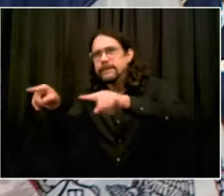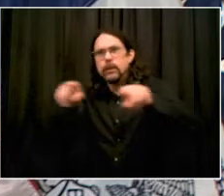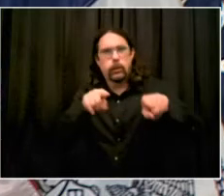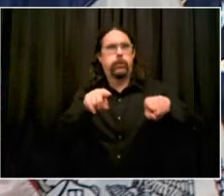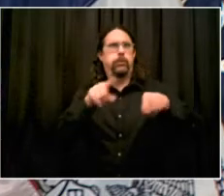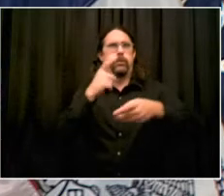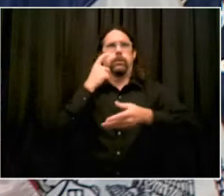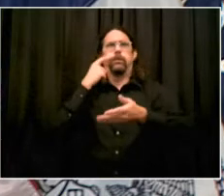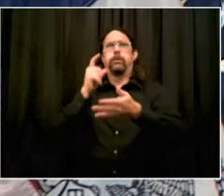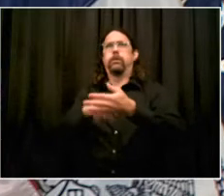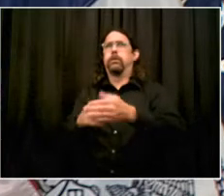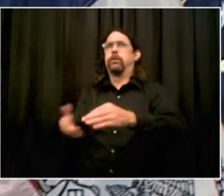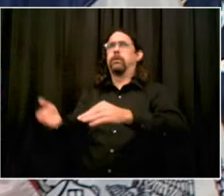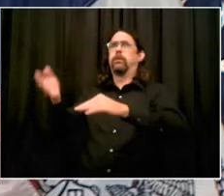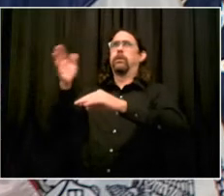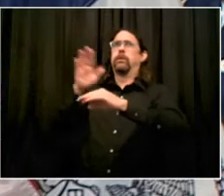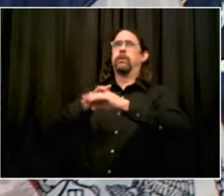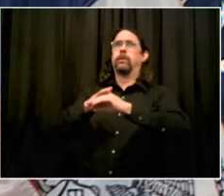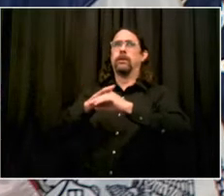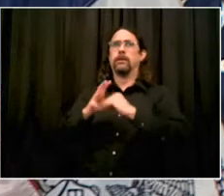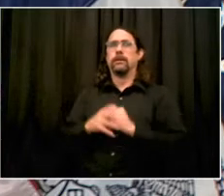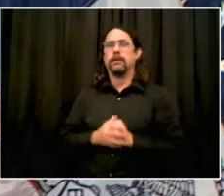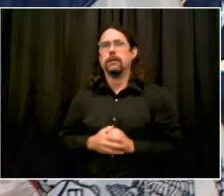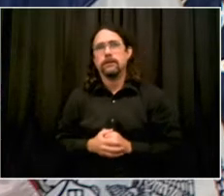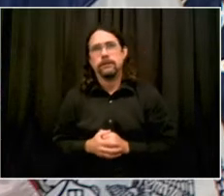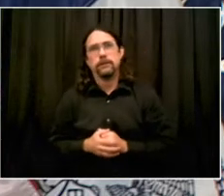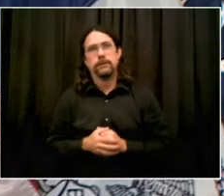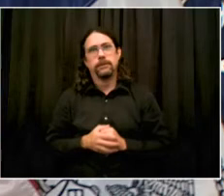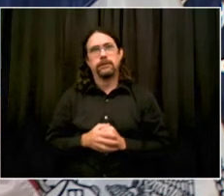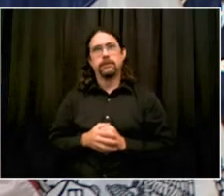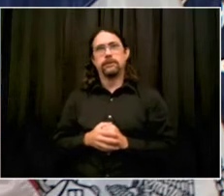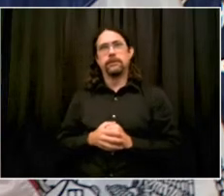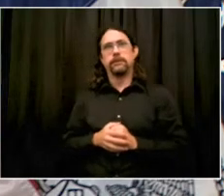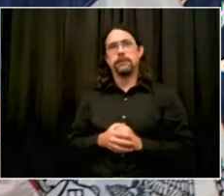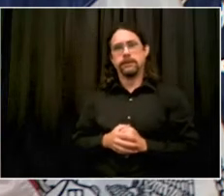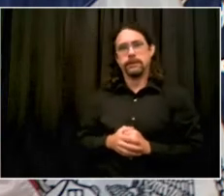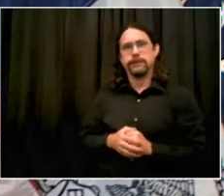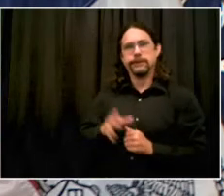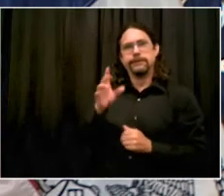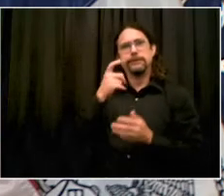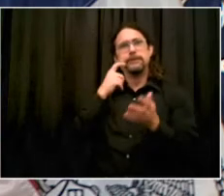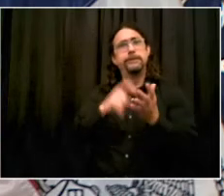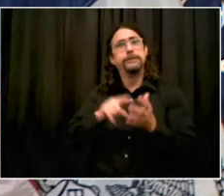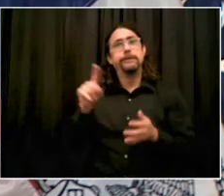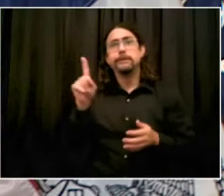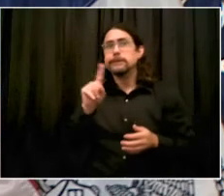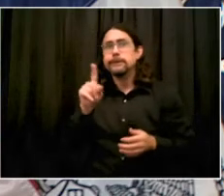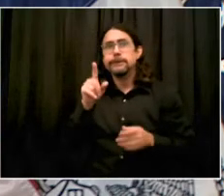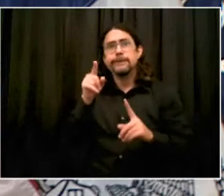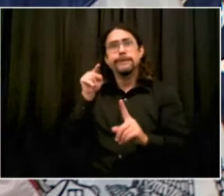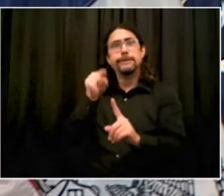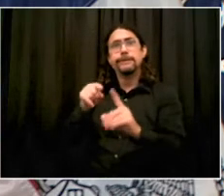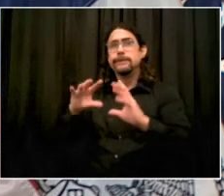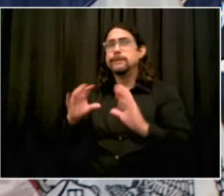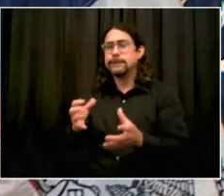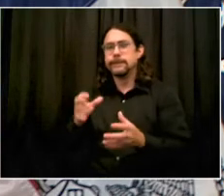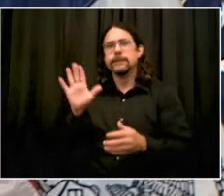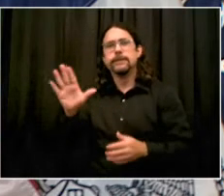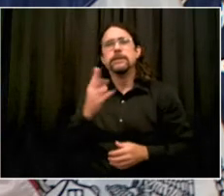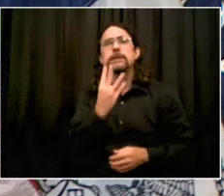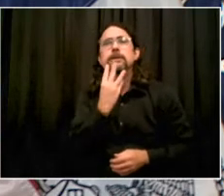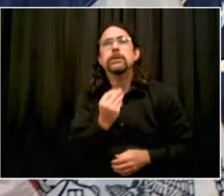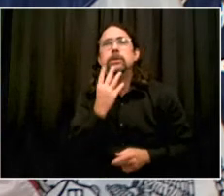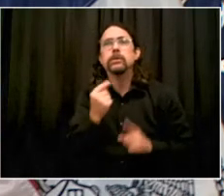groups is the city working with to help tamp down infections in some of these zip codes? Let me